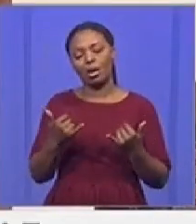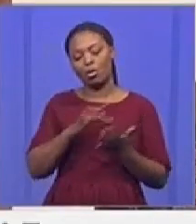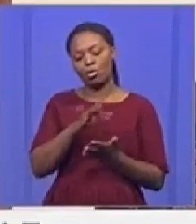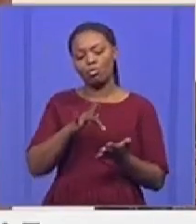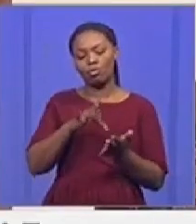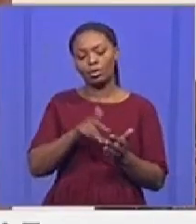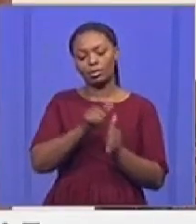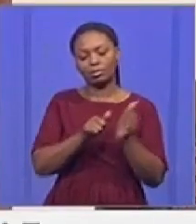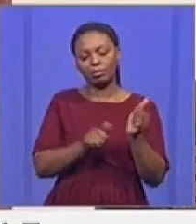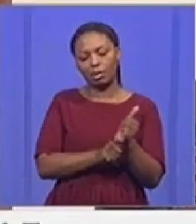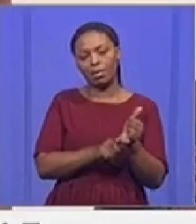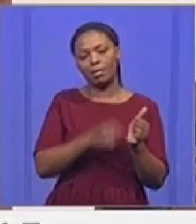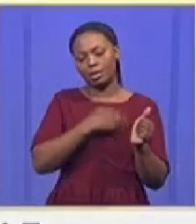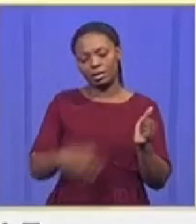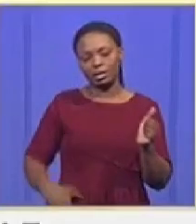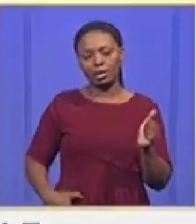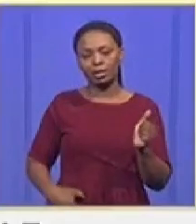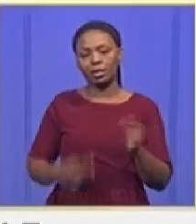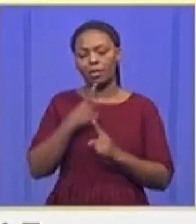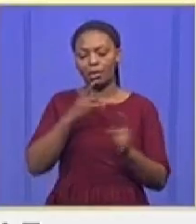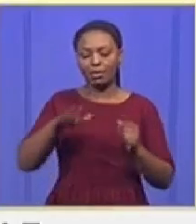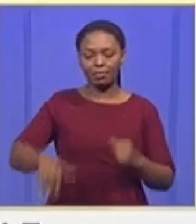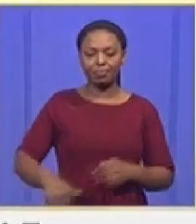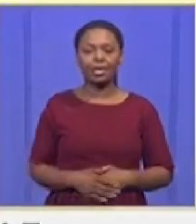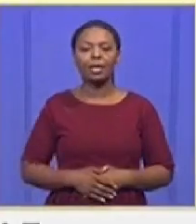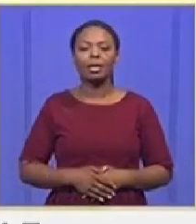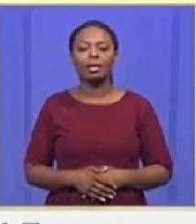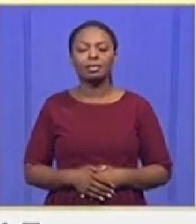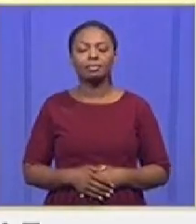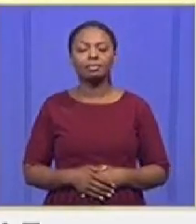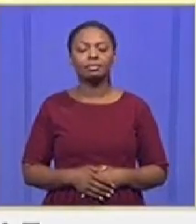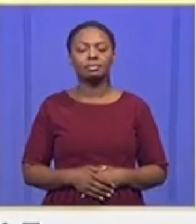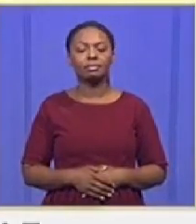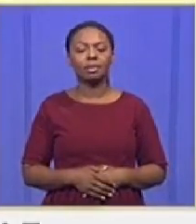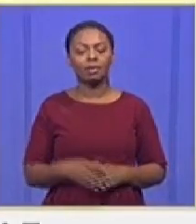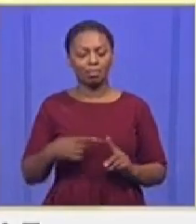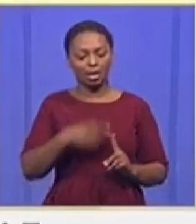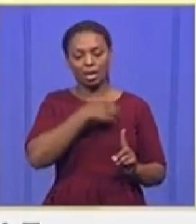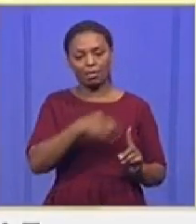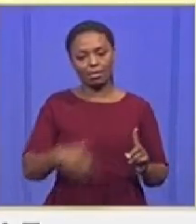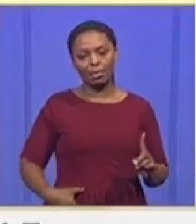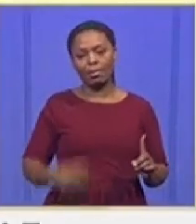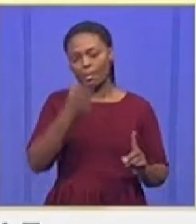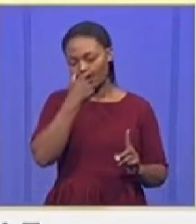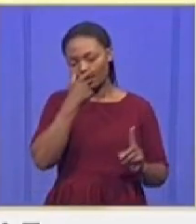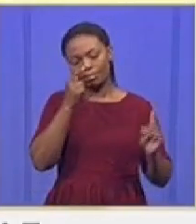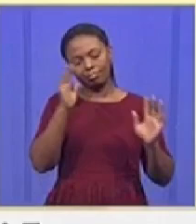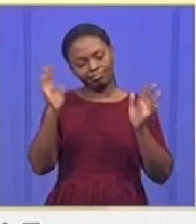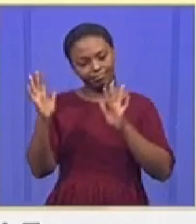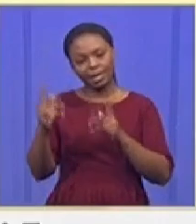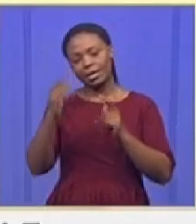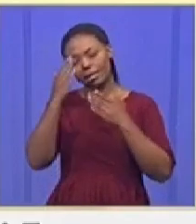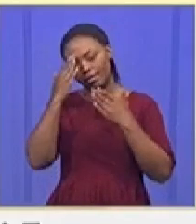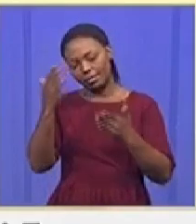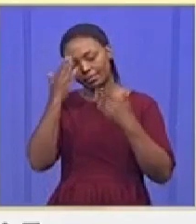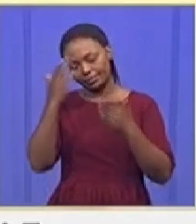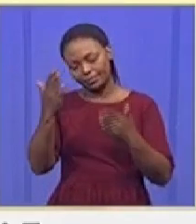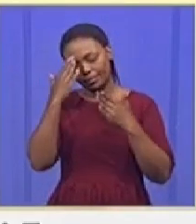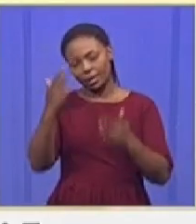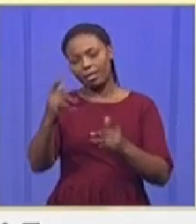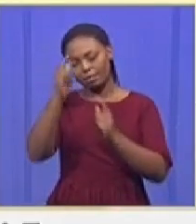mo lebogetse seabe sa gagwe. President Ramaphosa has extended gratitude and appreciation to Deputy